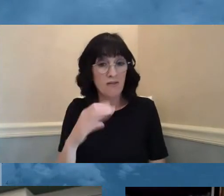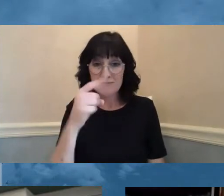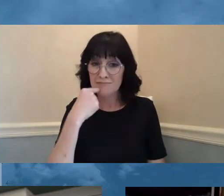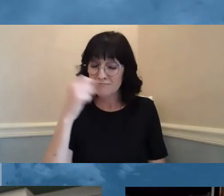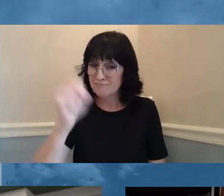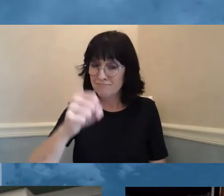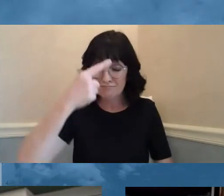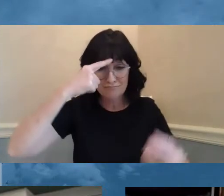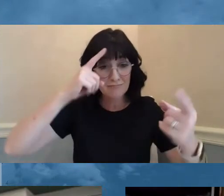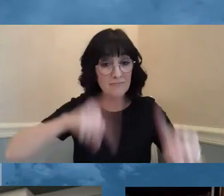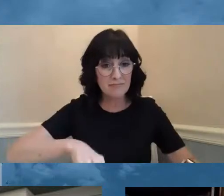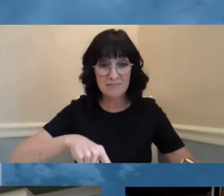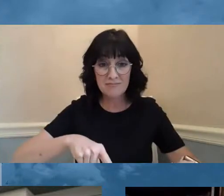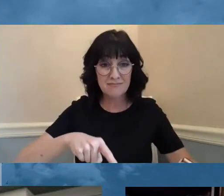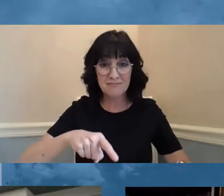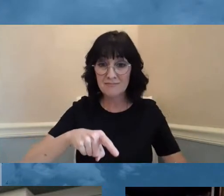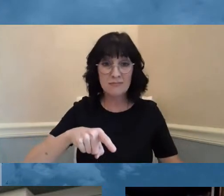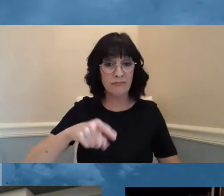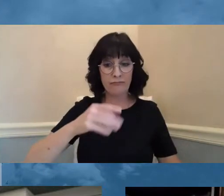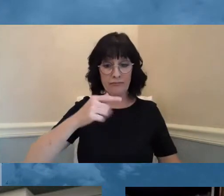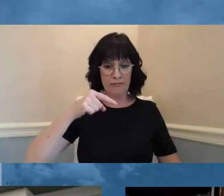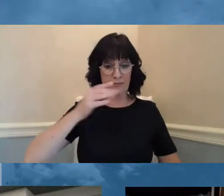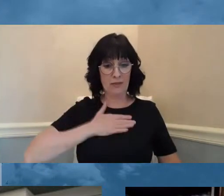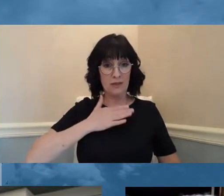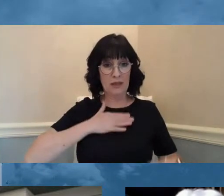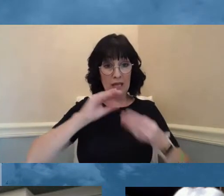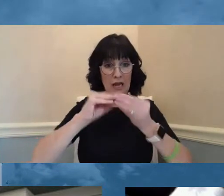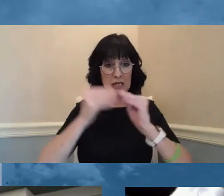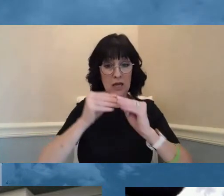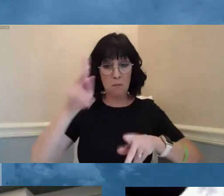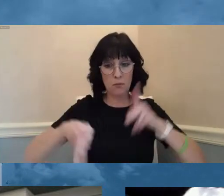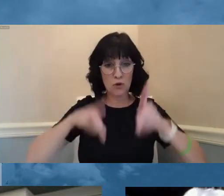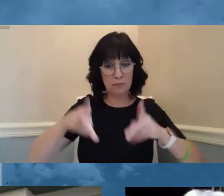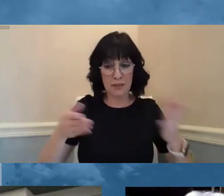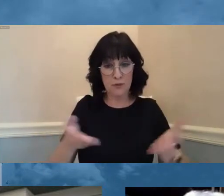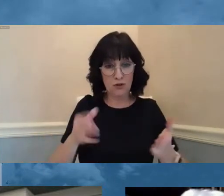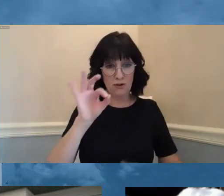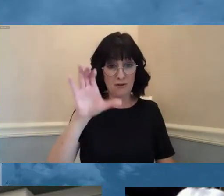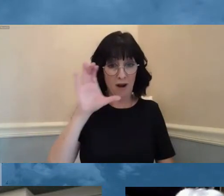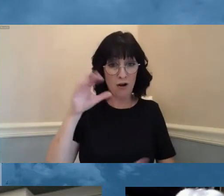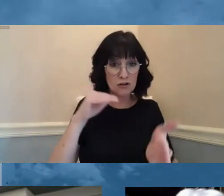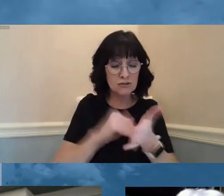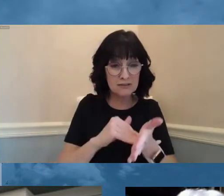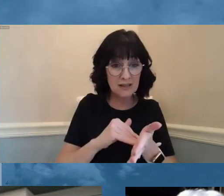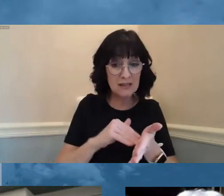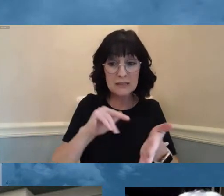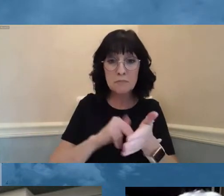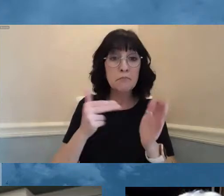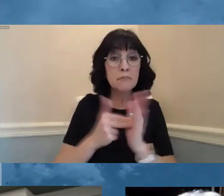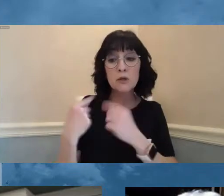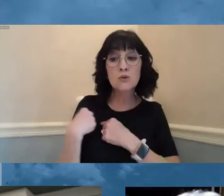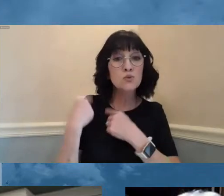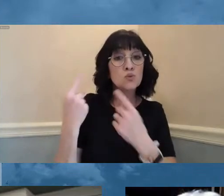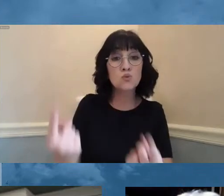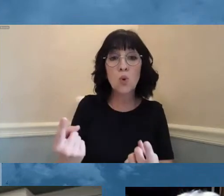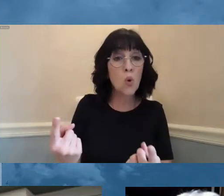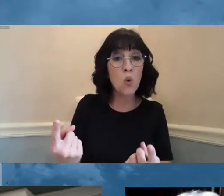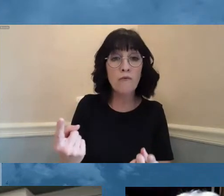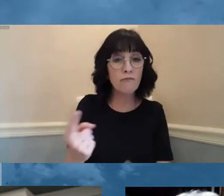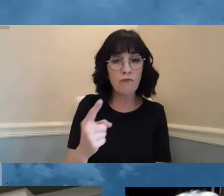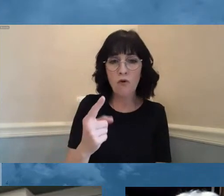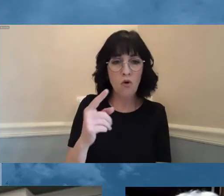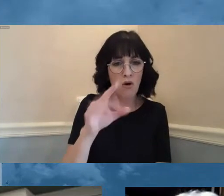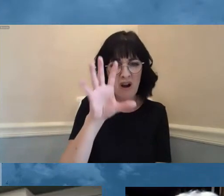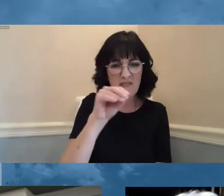vaccinated. And the virus, we know, can be present and spread even with somebody that's vaccinated. It's just protected against